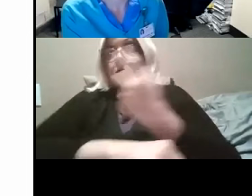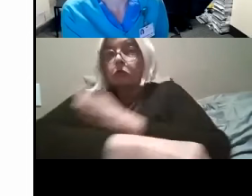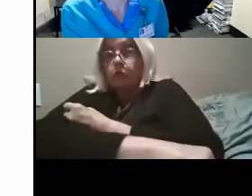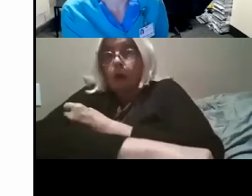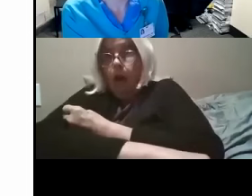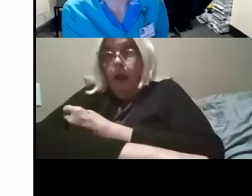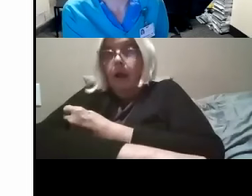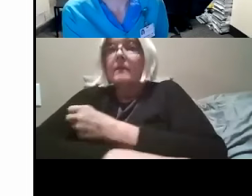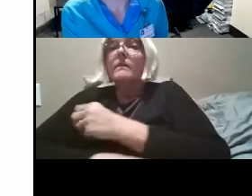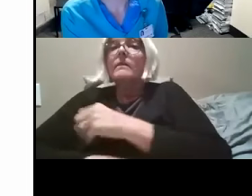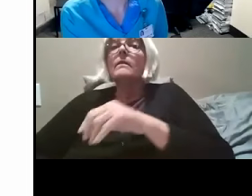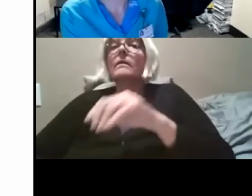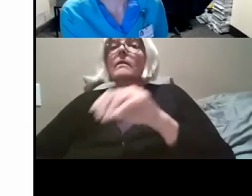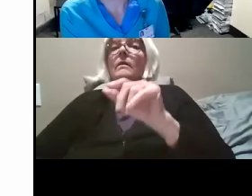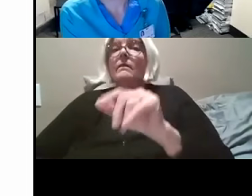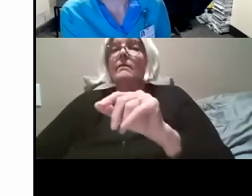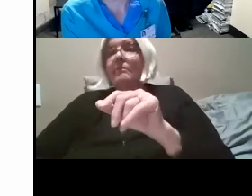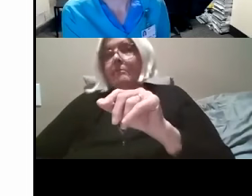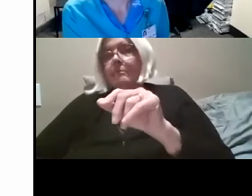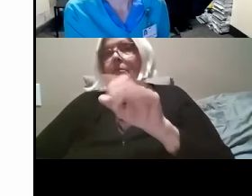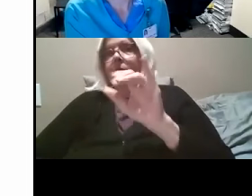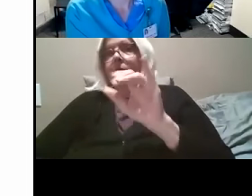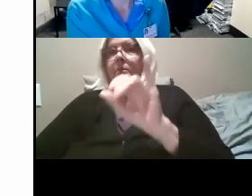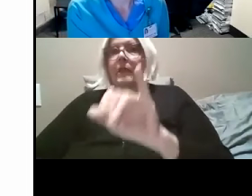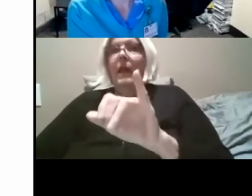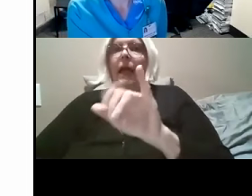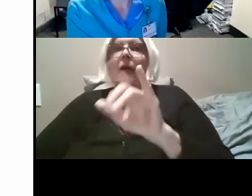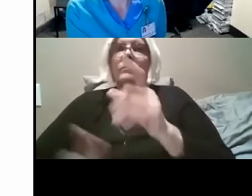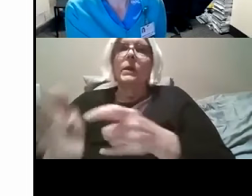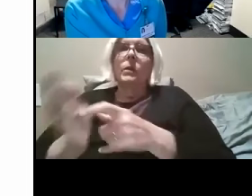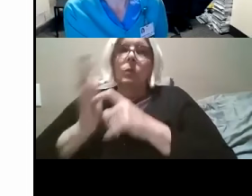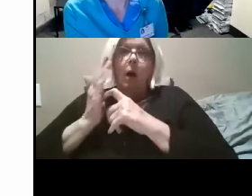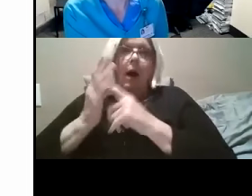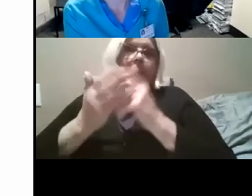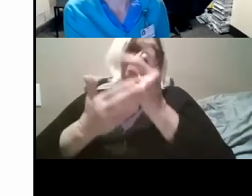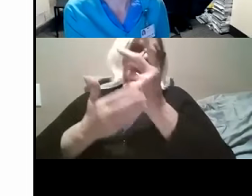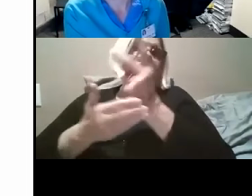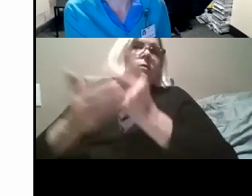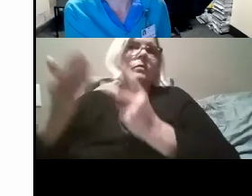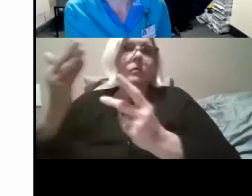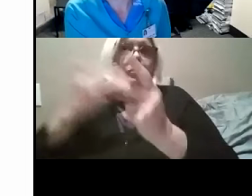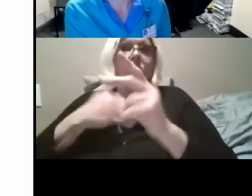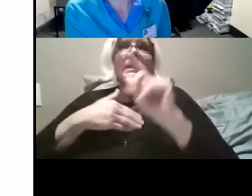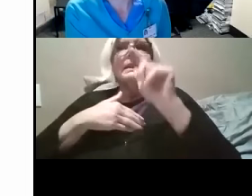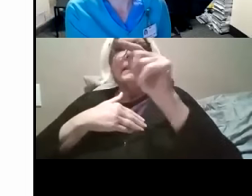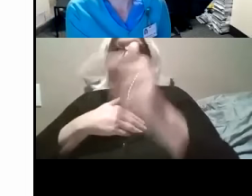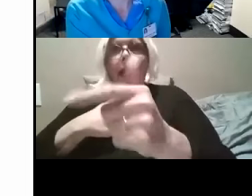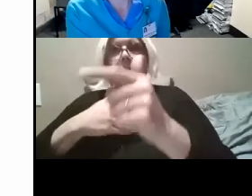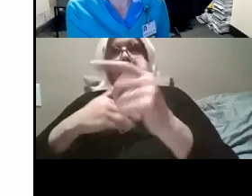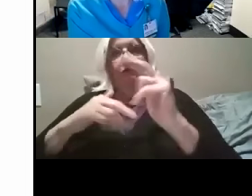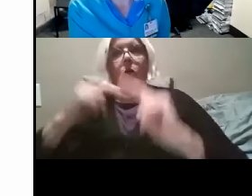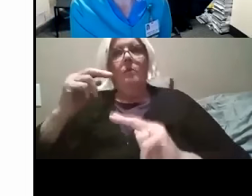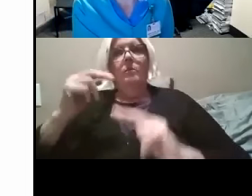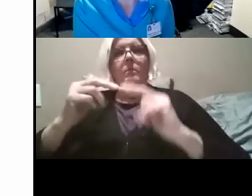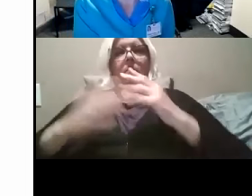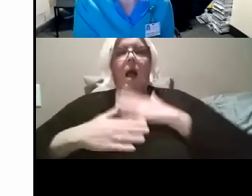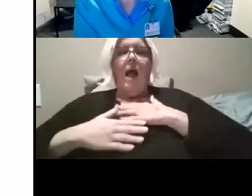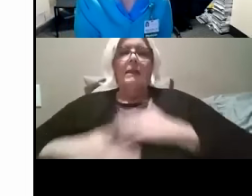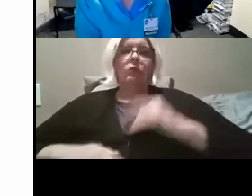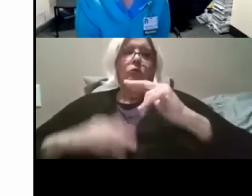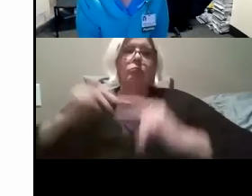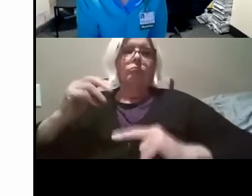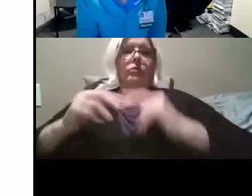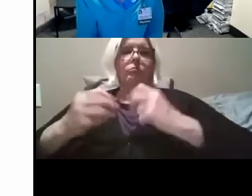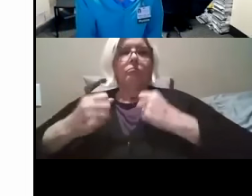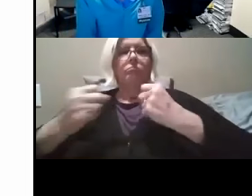an appropriate immune response. So we say 2 weeks post the second vaccine is when they're considered fully immunized. And COVID vaccines are free,